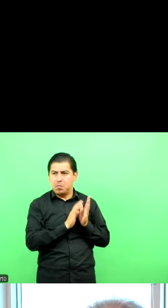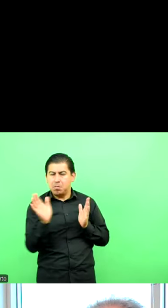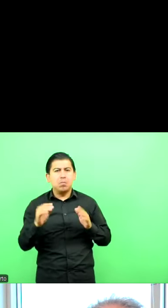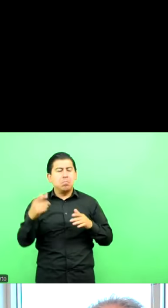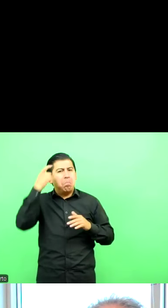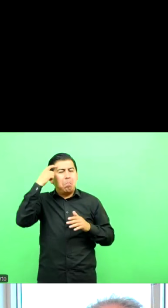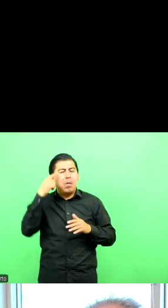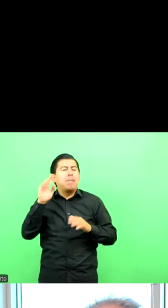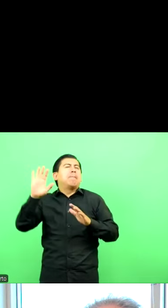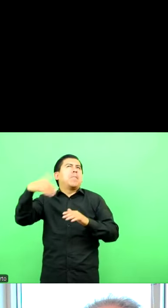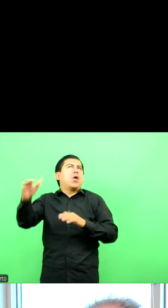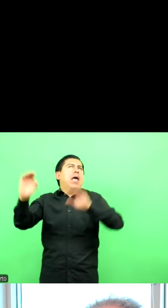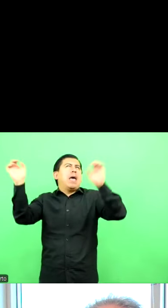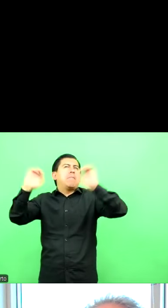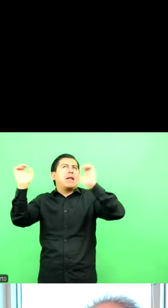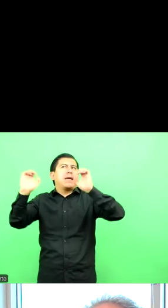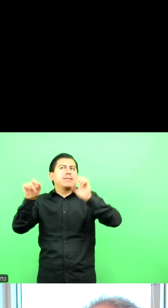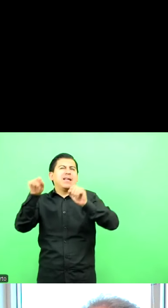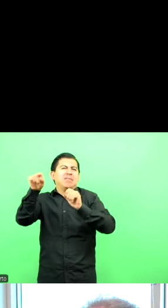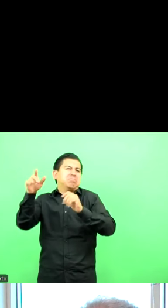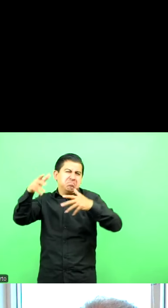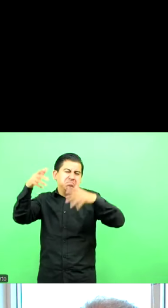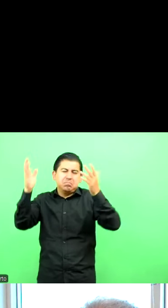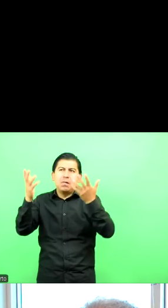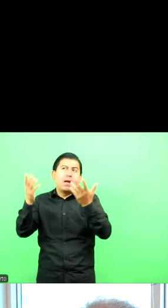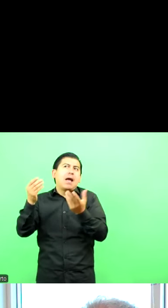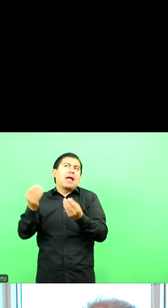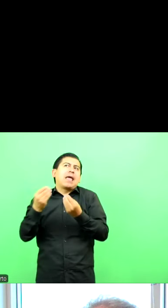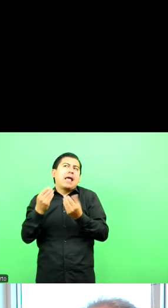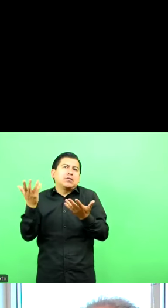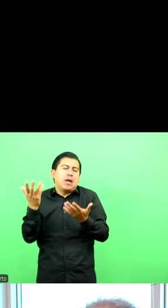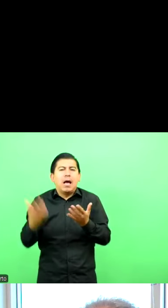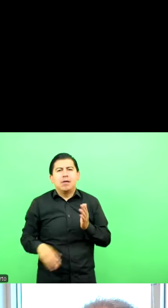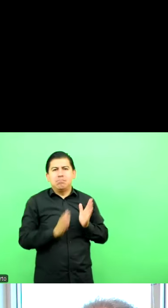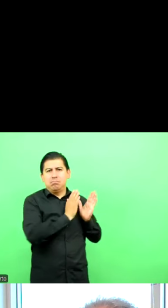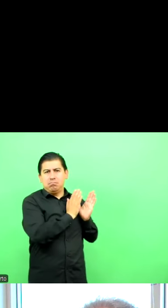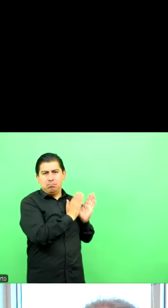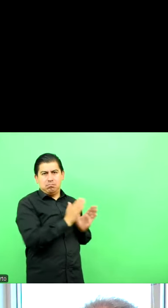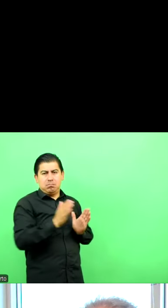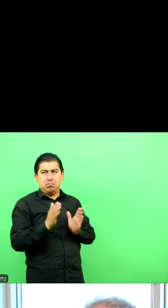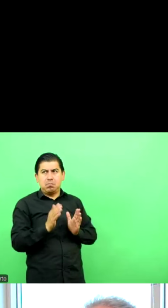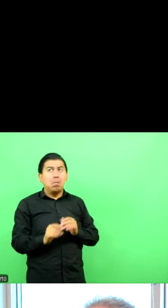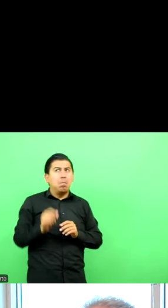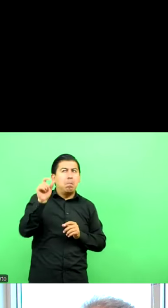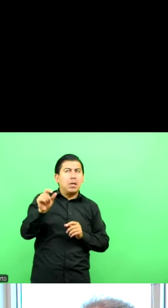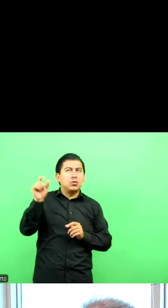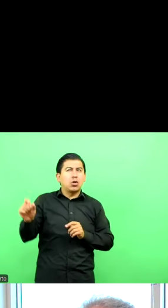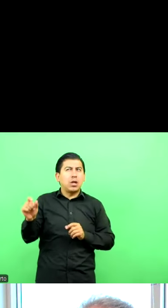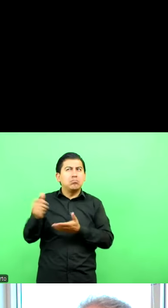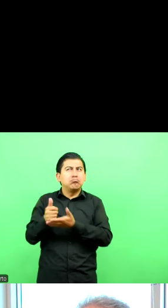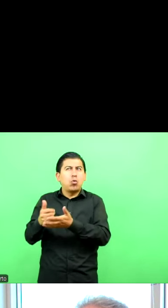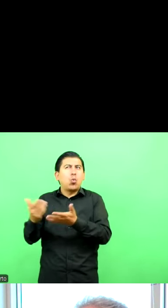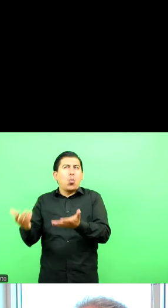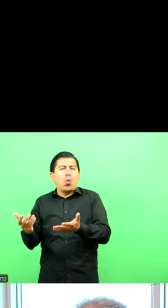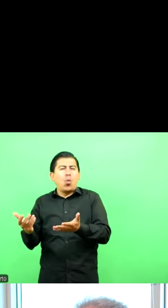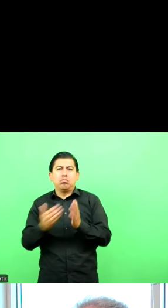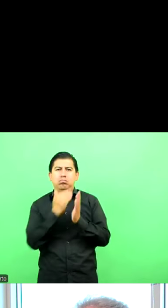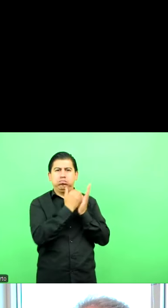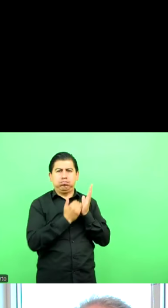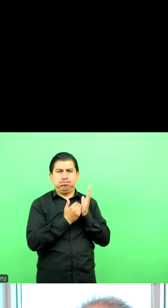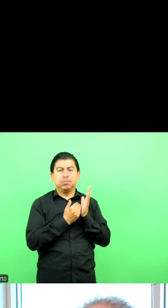life-saving, continue the critical, and leaving no one behind. When we say leaving no one behind, this is a very important, but how